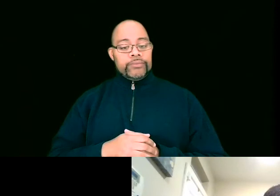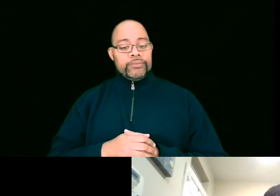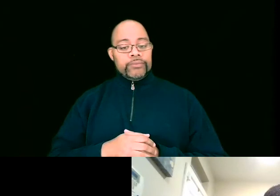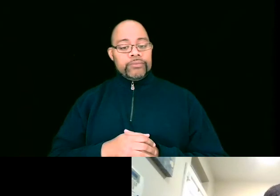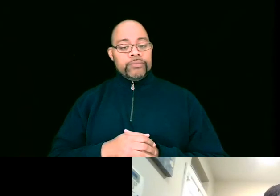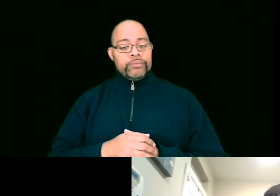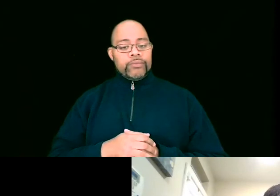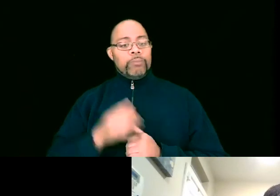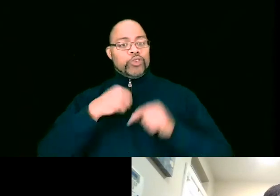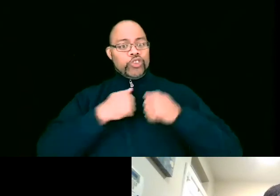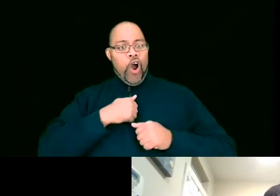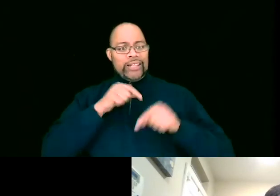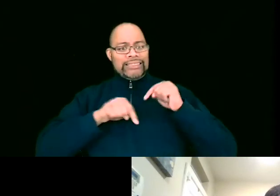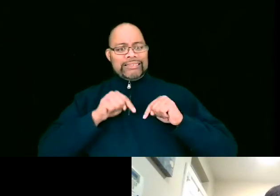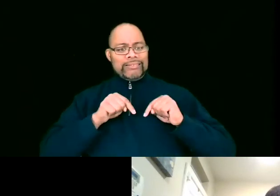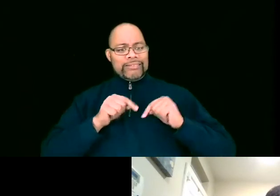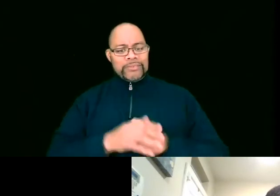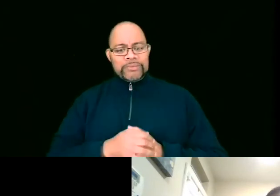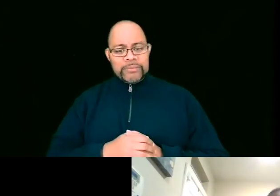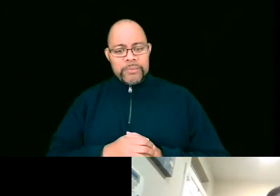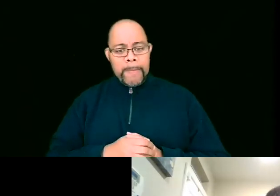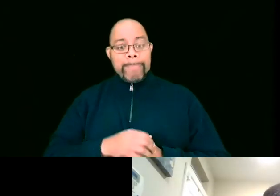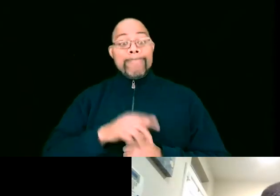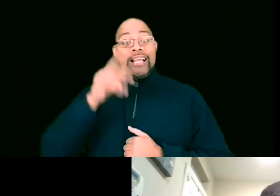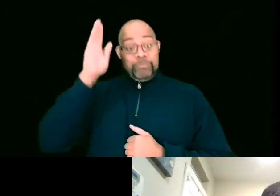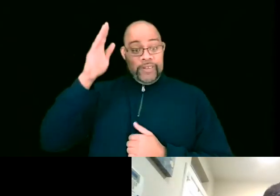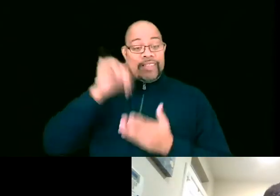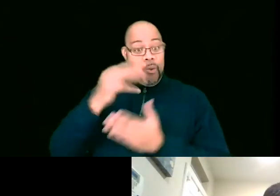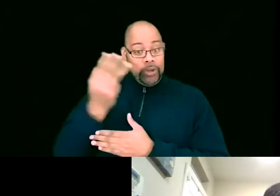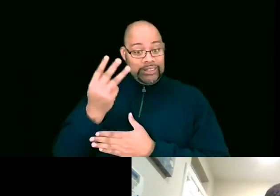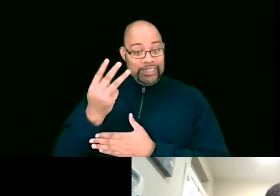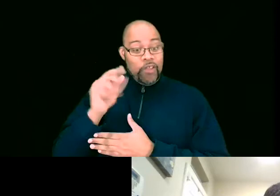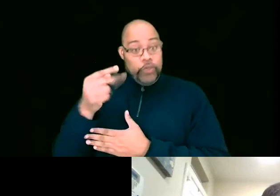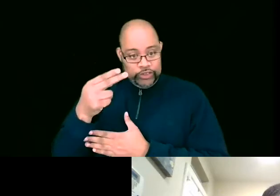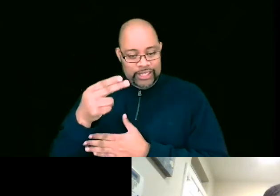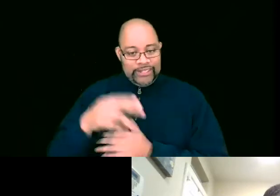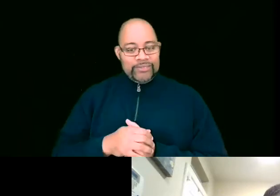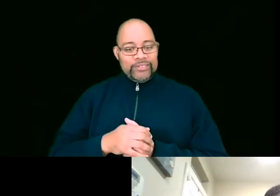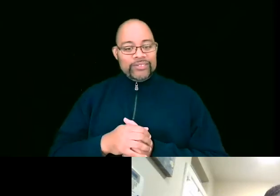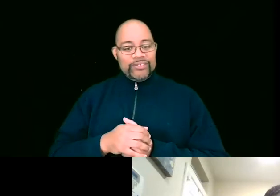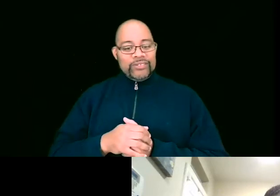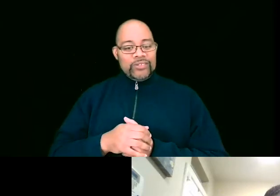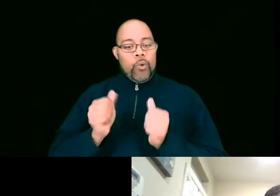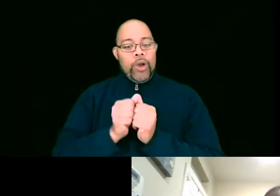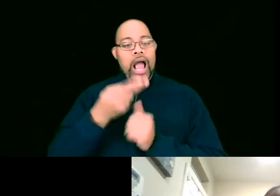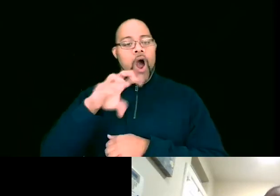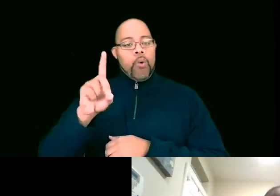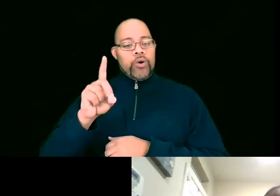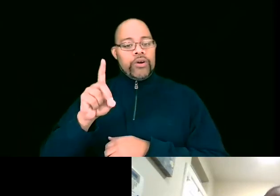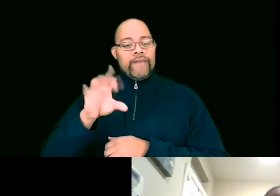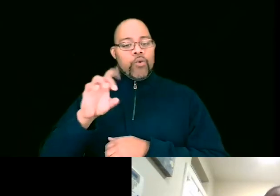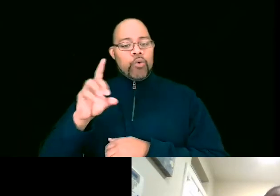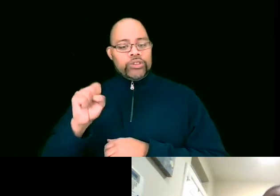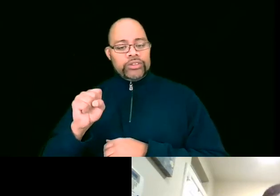oh, sorry, y'all. Our keynote that is on Thursday will be with Howard Forbes,